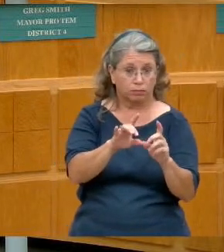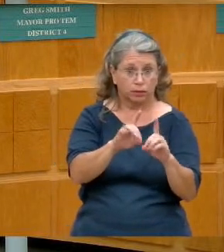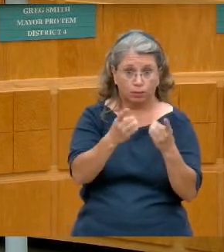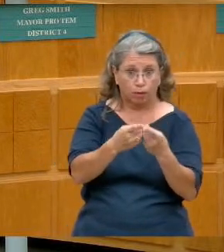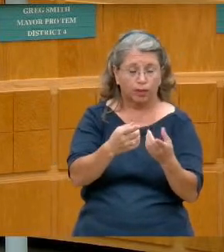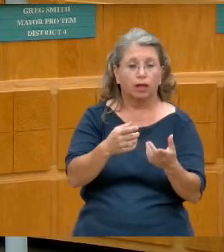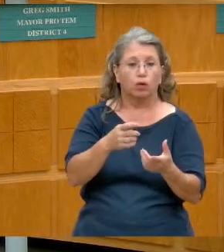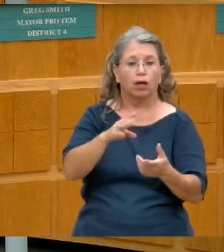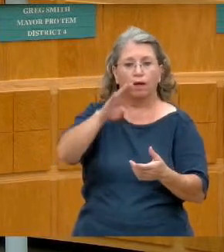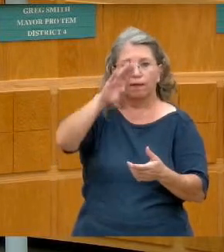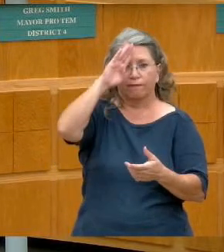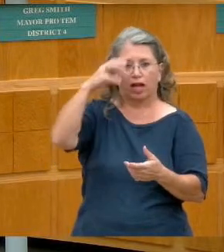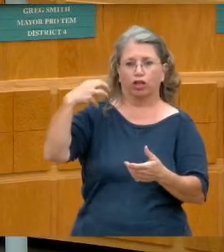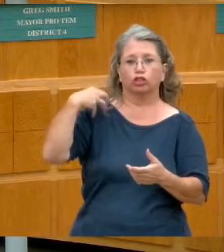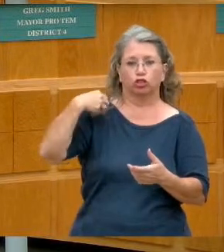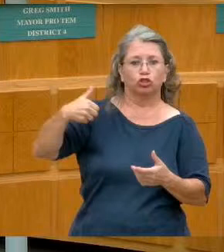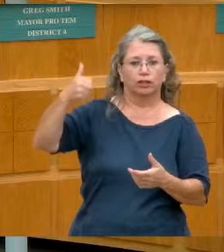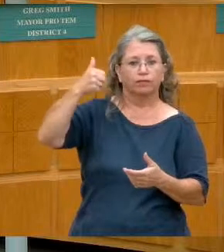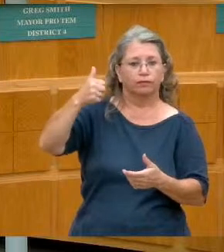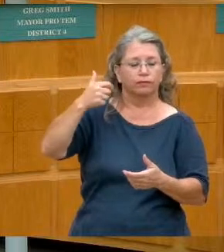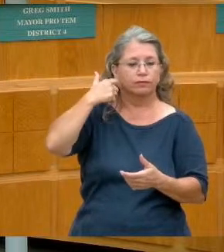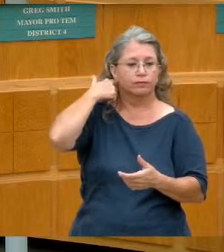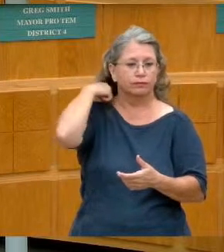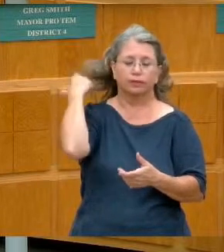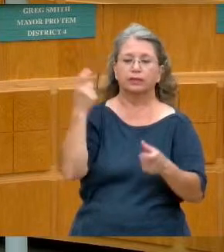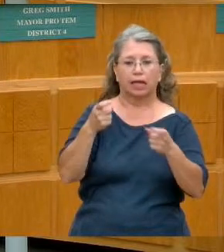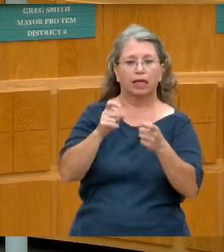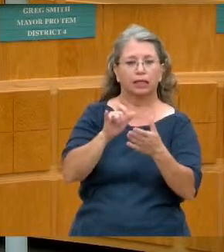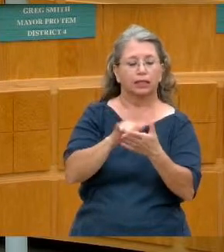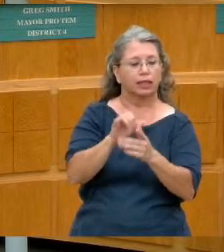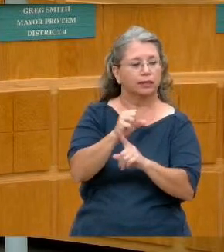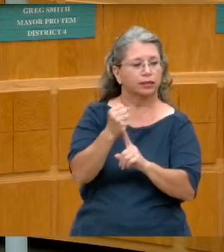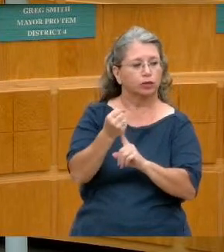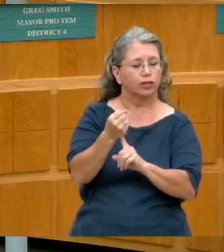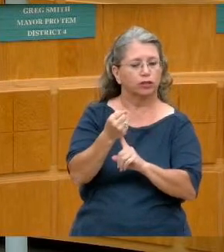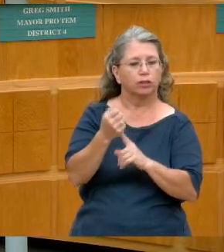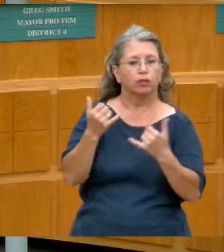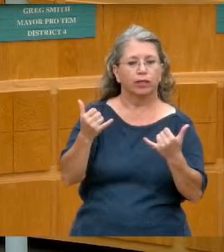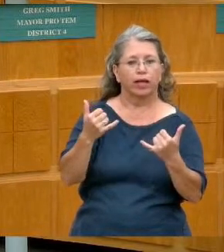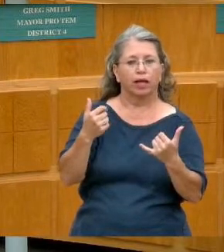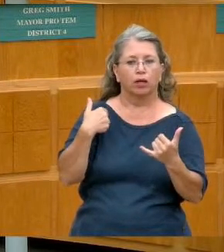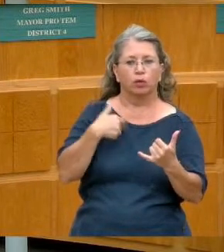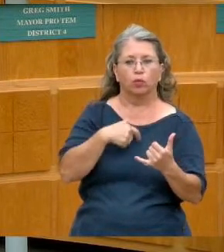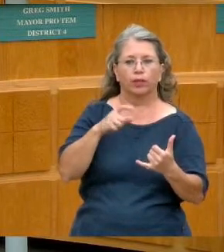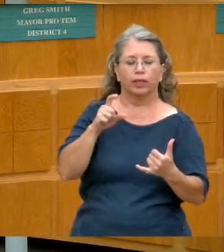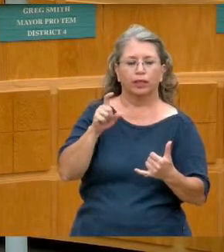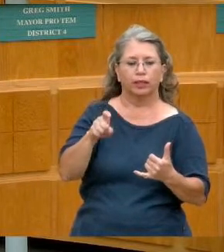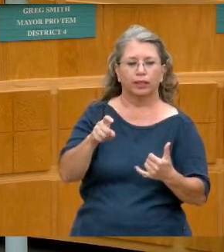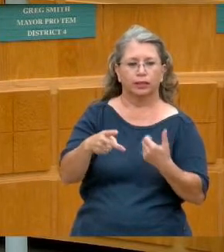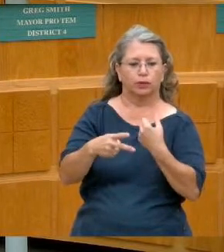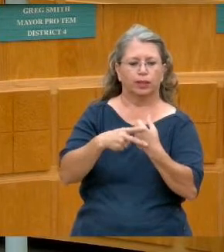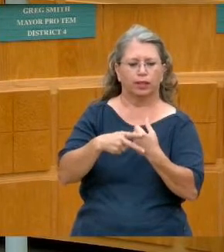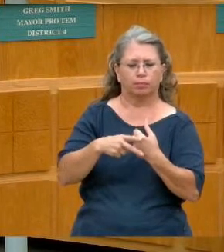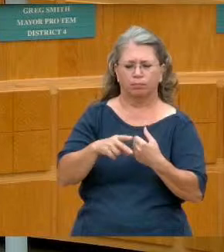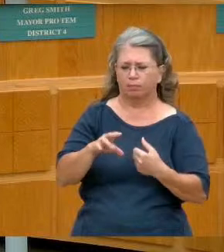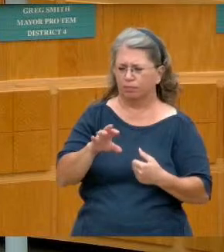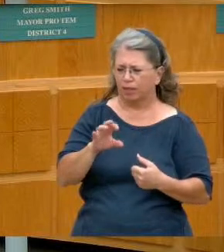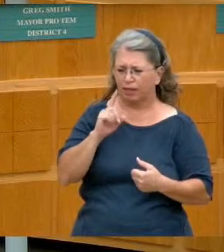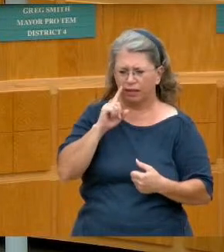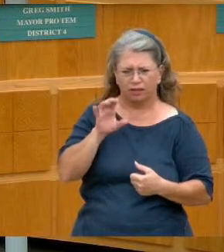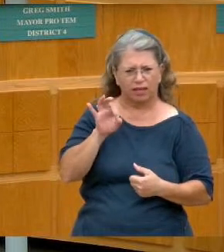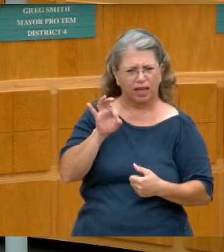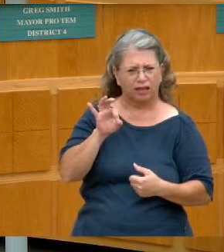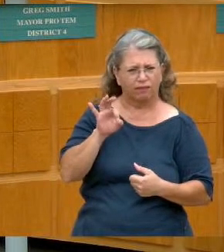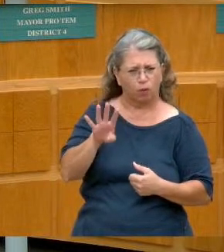how to handle the situation. So as of now, we need about 94, I think it was the number in the low 90s to